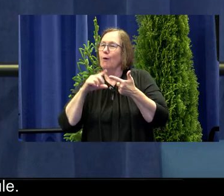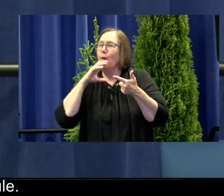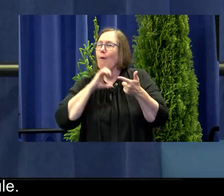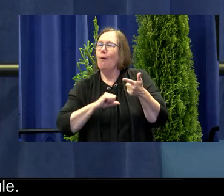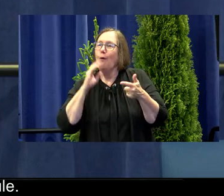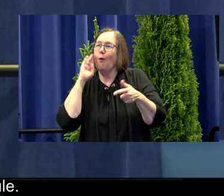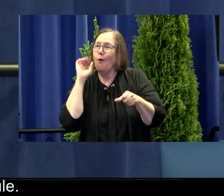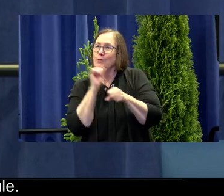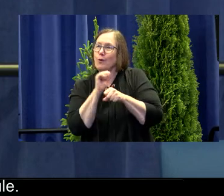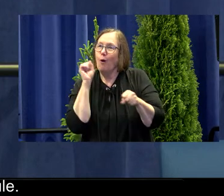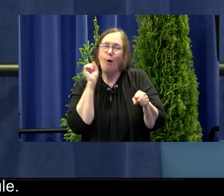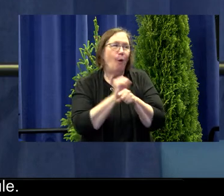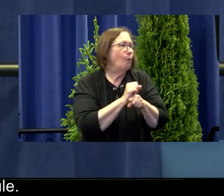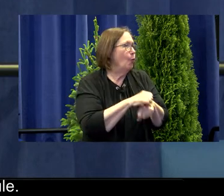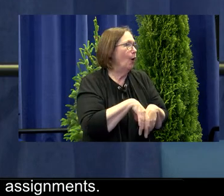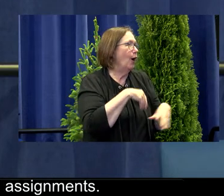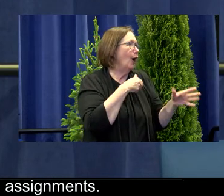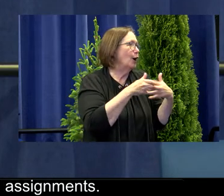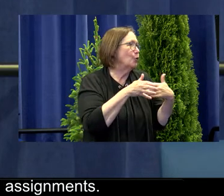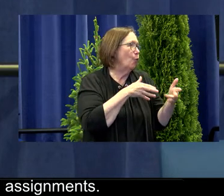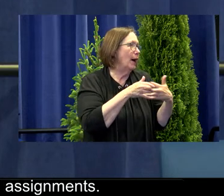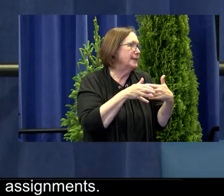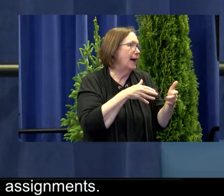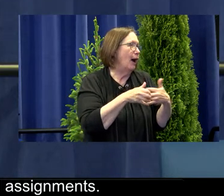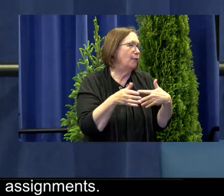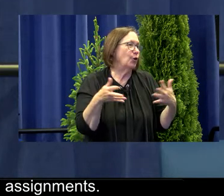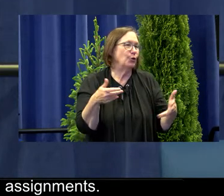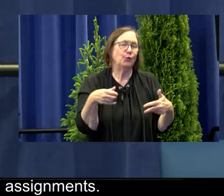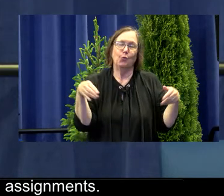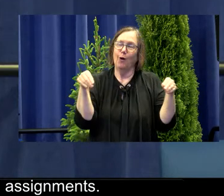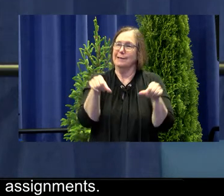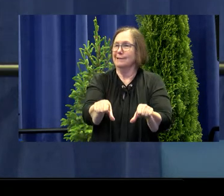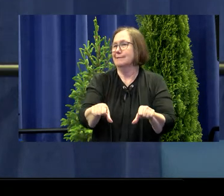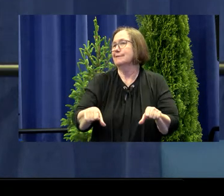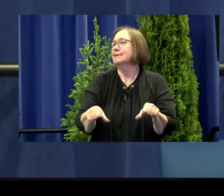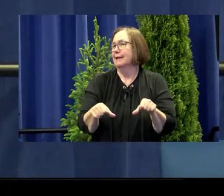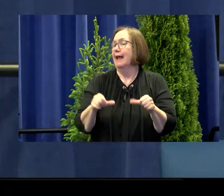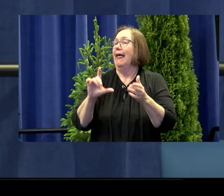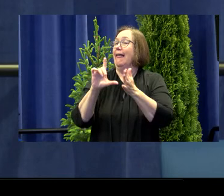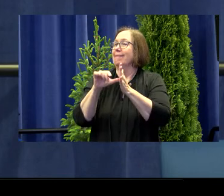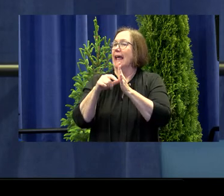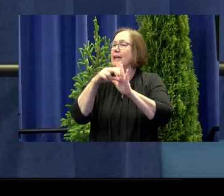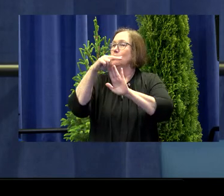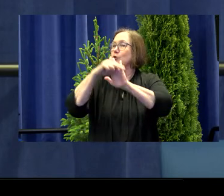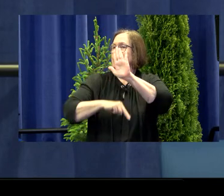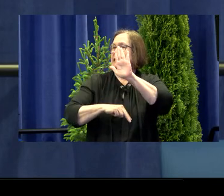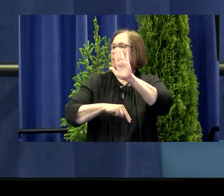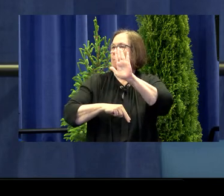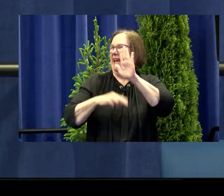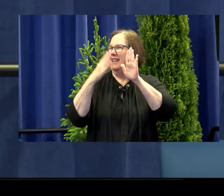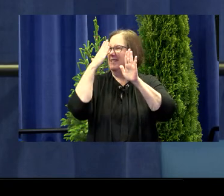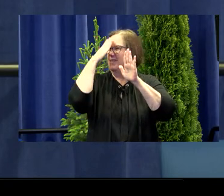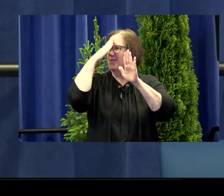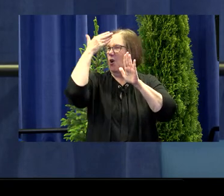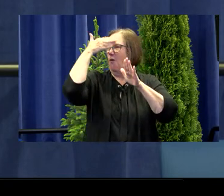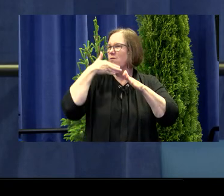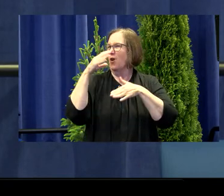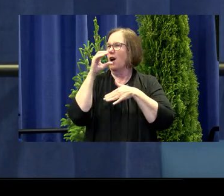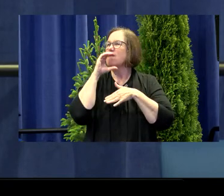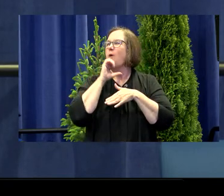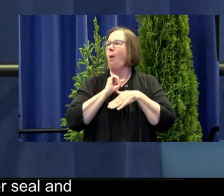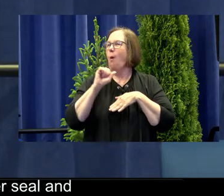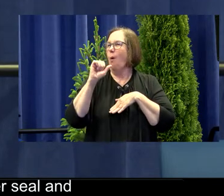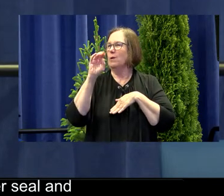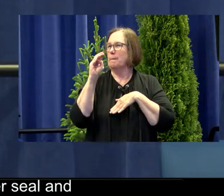poems, whatever moves you, which we will later seal and cement into the walkway in front of Old Main under a